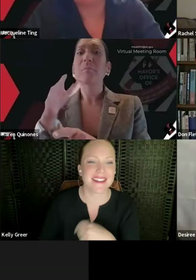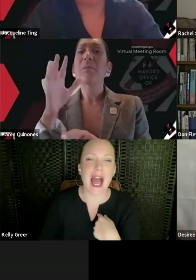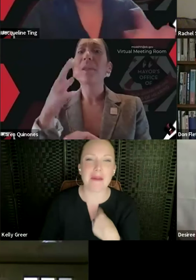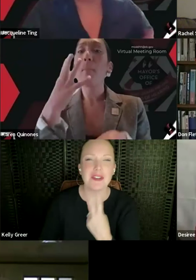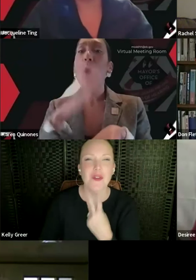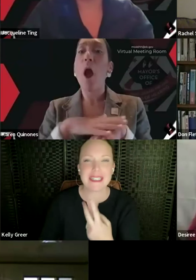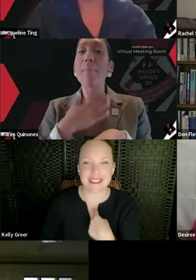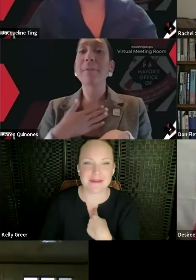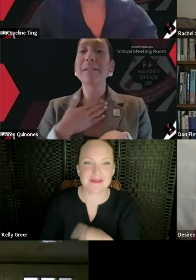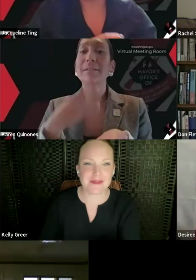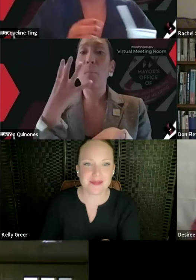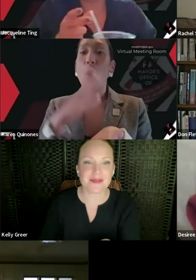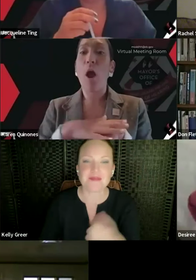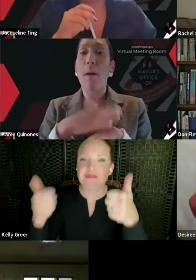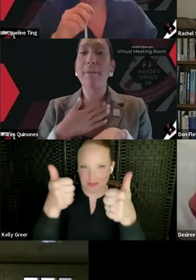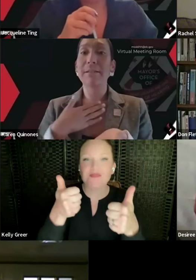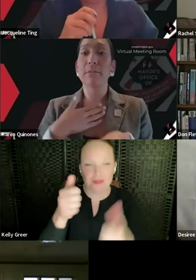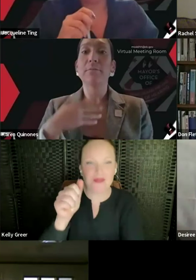Okay. I'm going to voice.